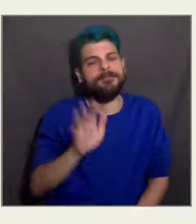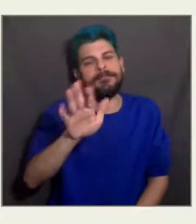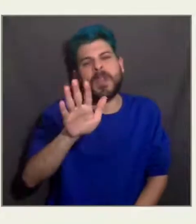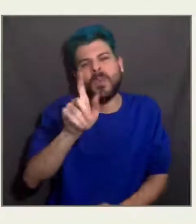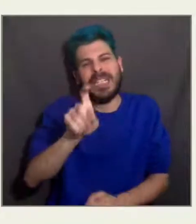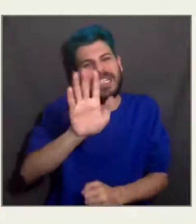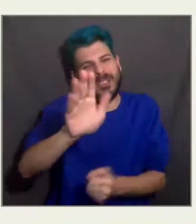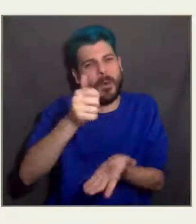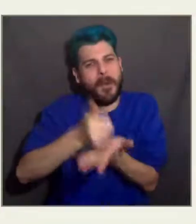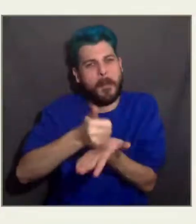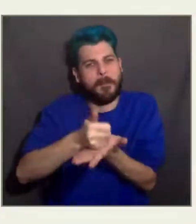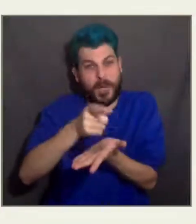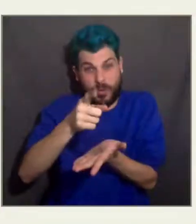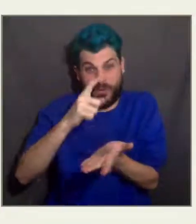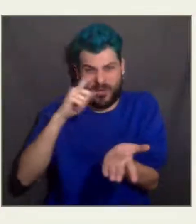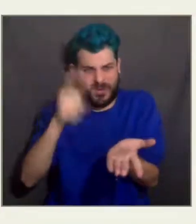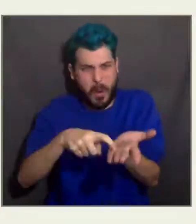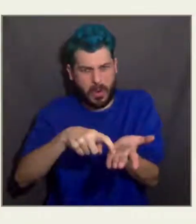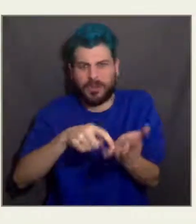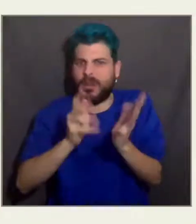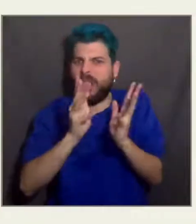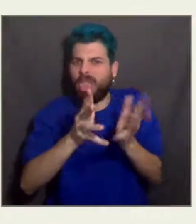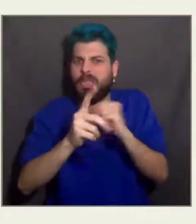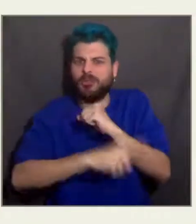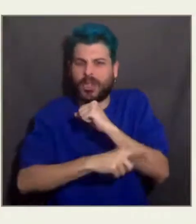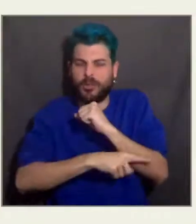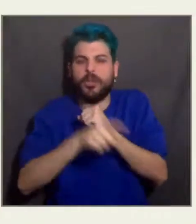dumped garbage, which you can do at